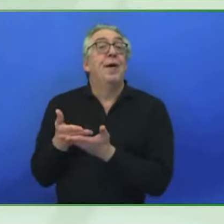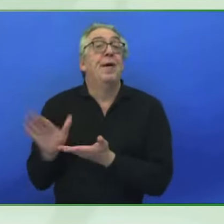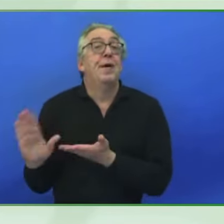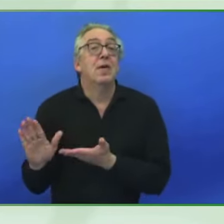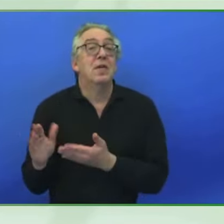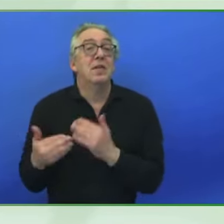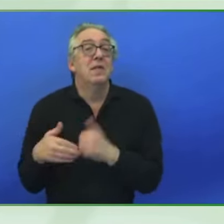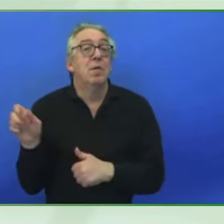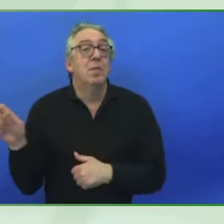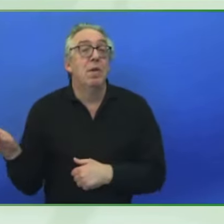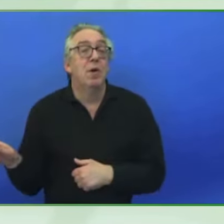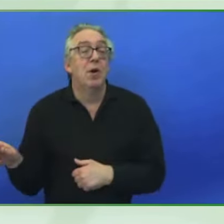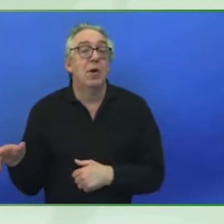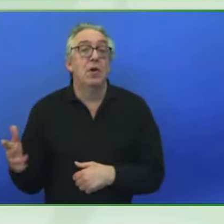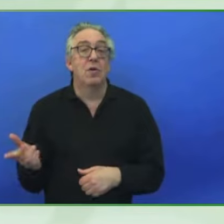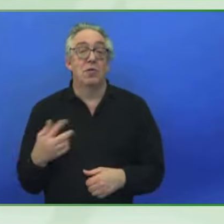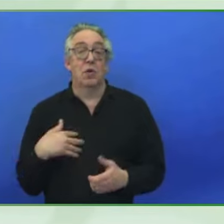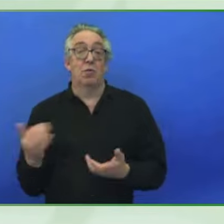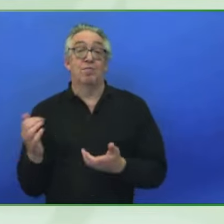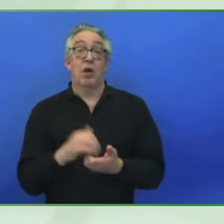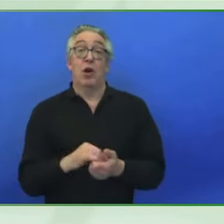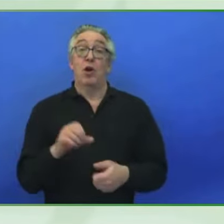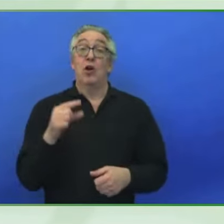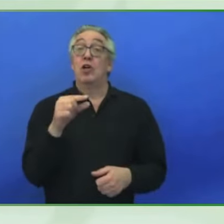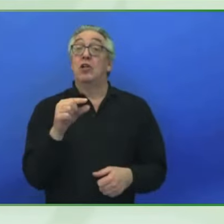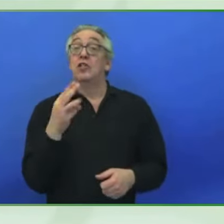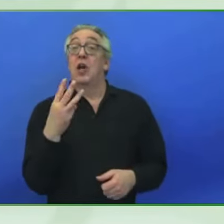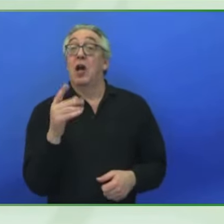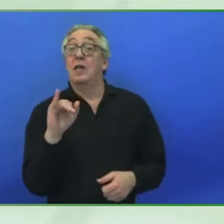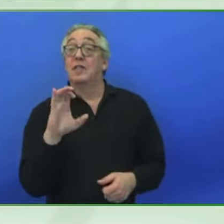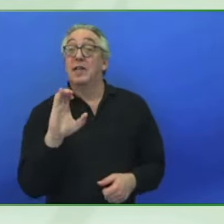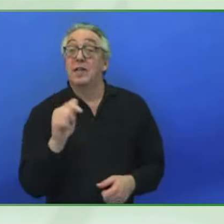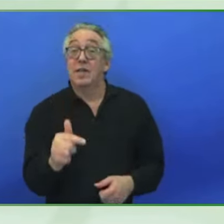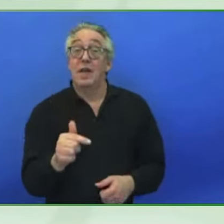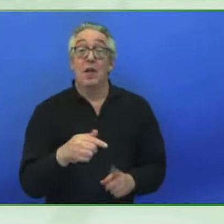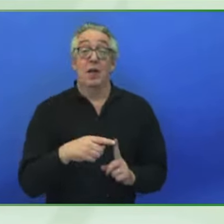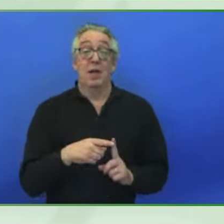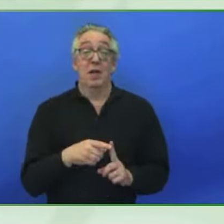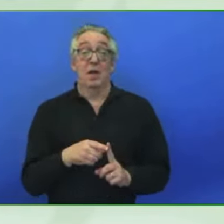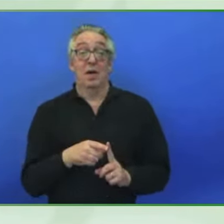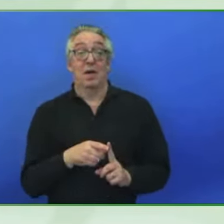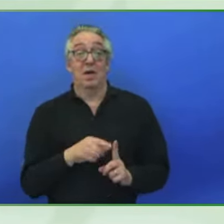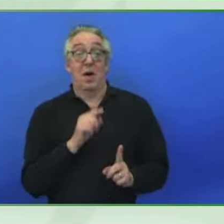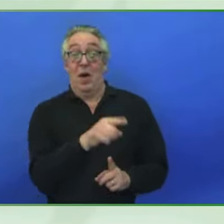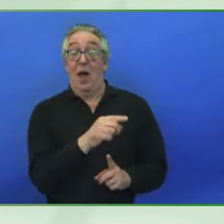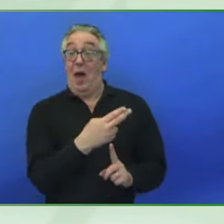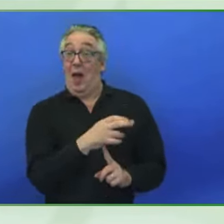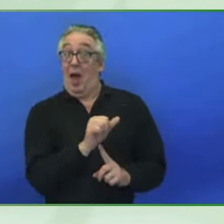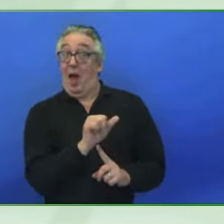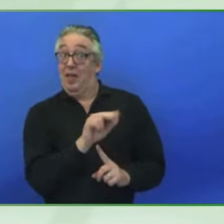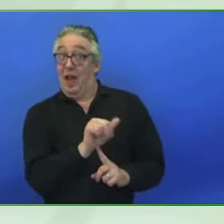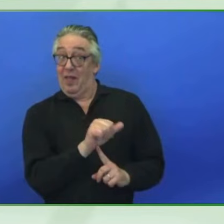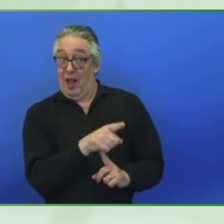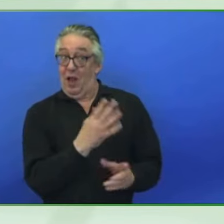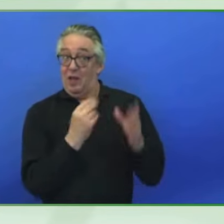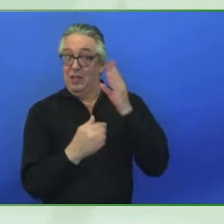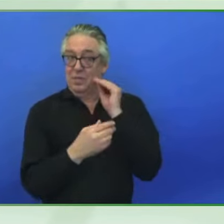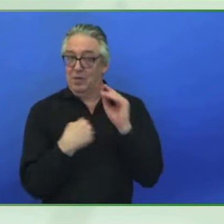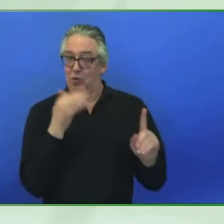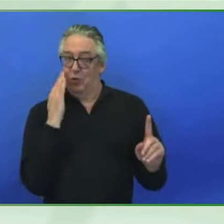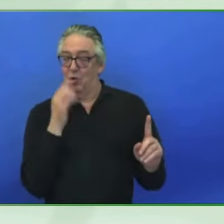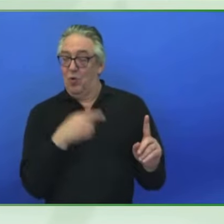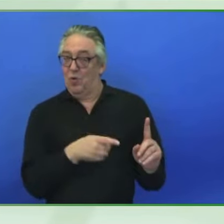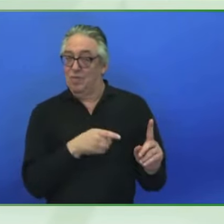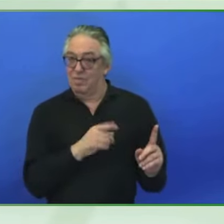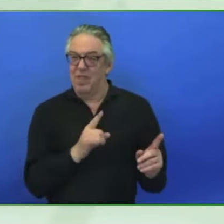like G3ICT, I've already met Anat before, so I can't wait for Anat to talk about her experiences in terms of mapping, but making sure